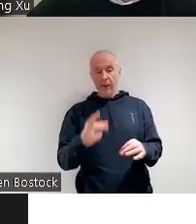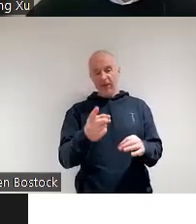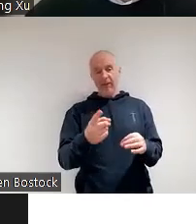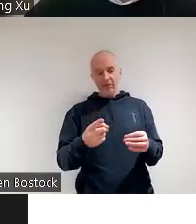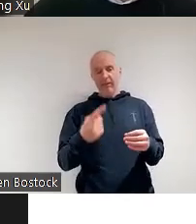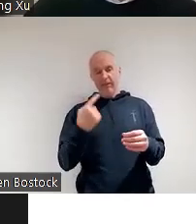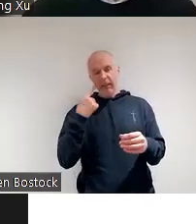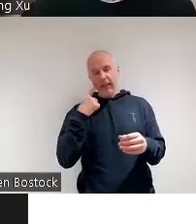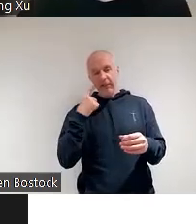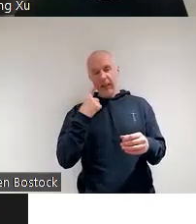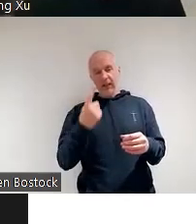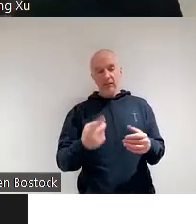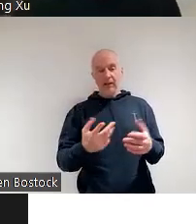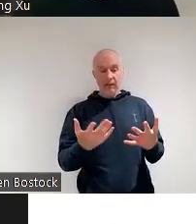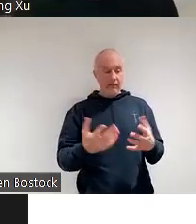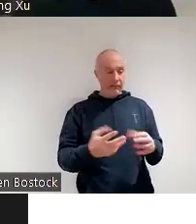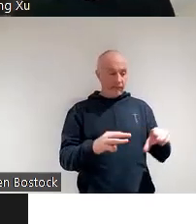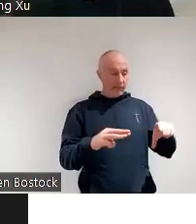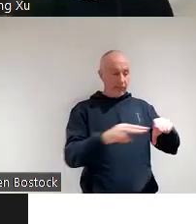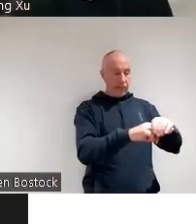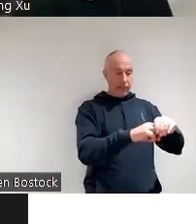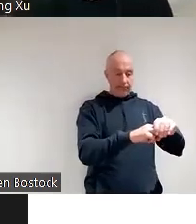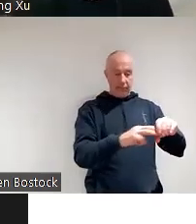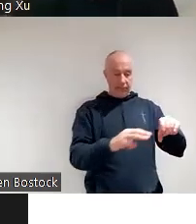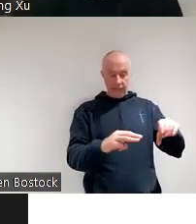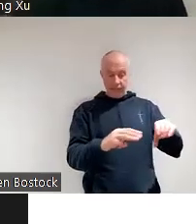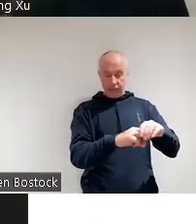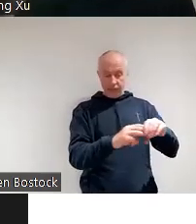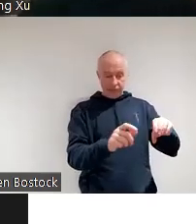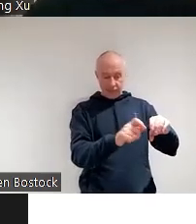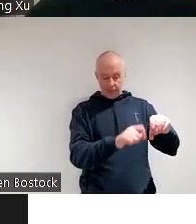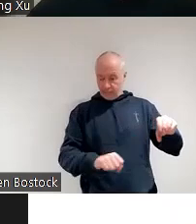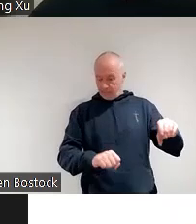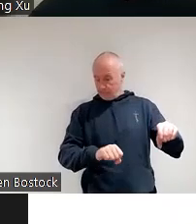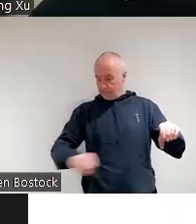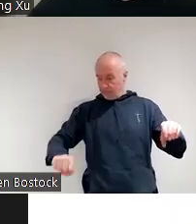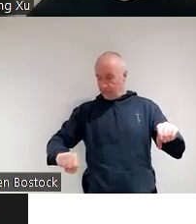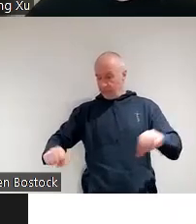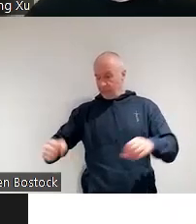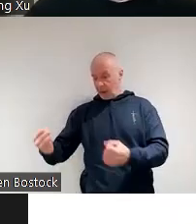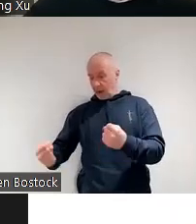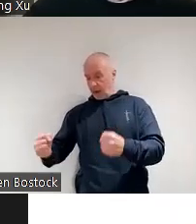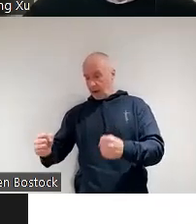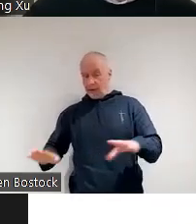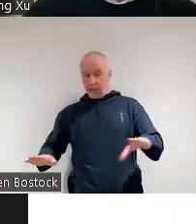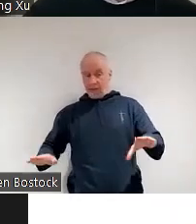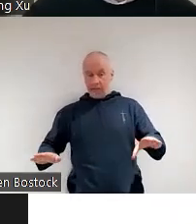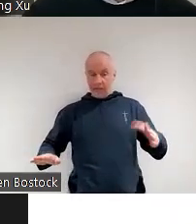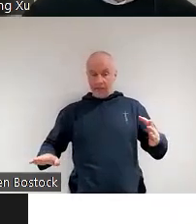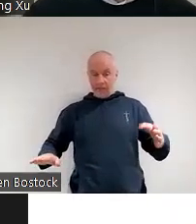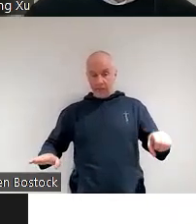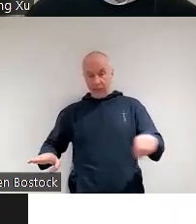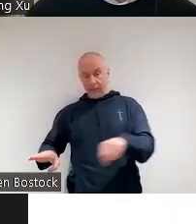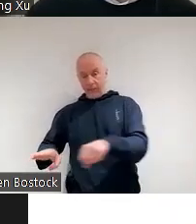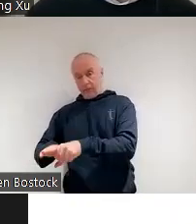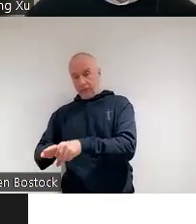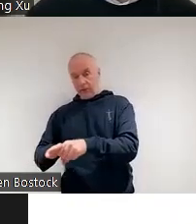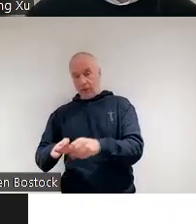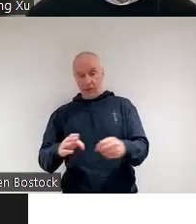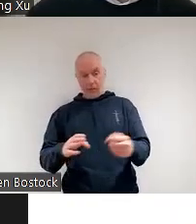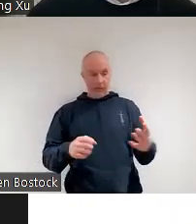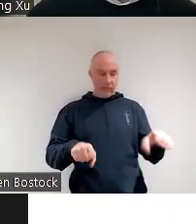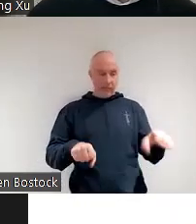to unplug it, plug it to your car, and that'll be fun. There are lots of public AC chargers as